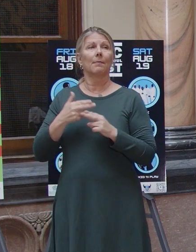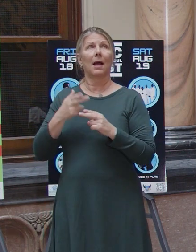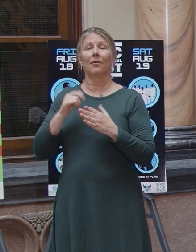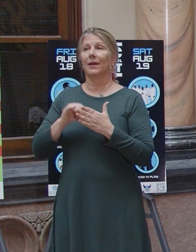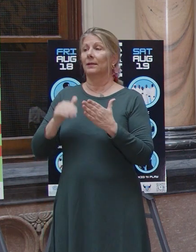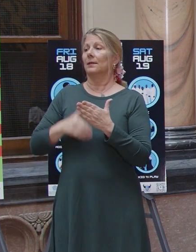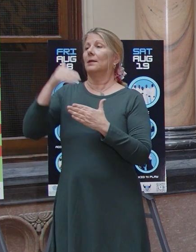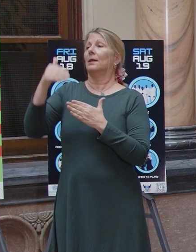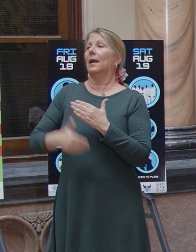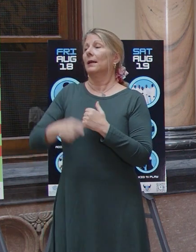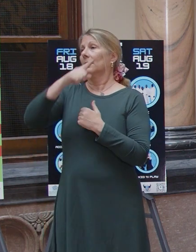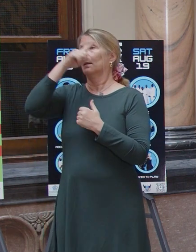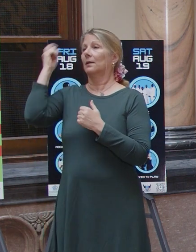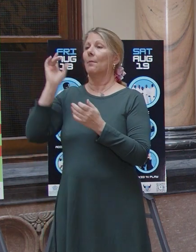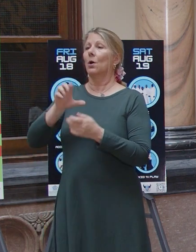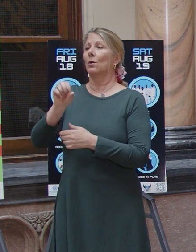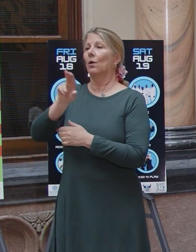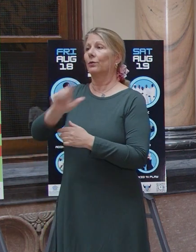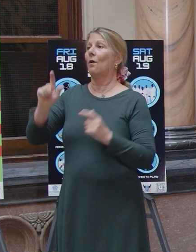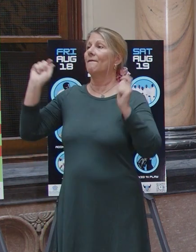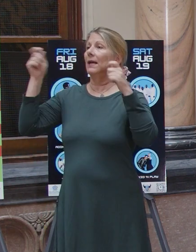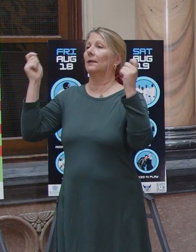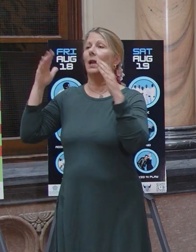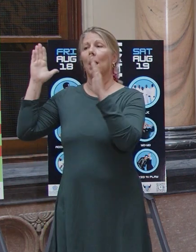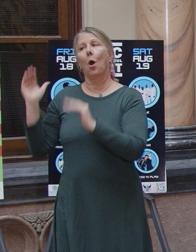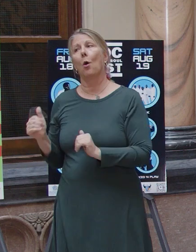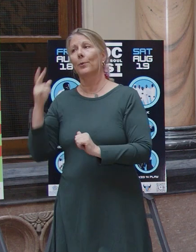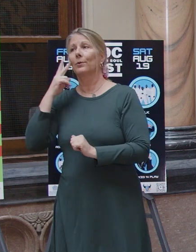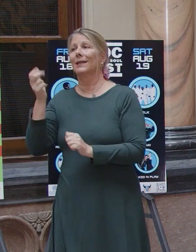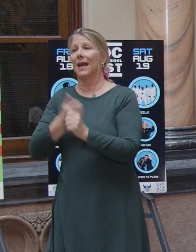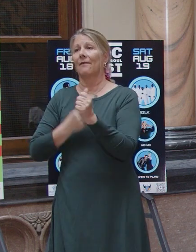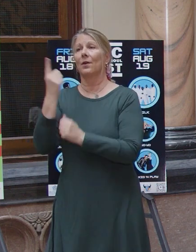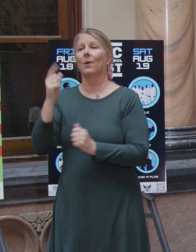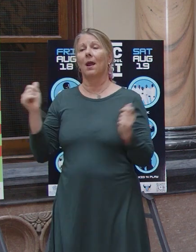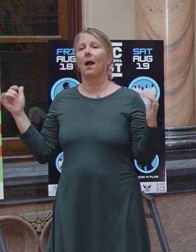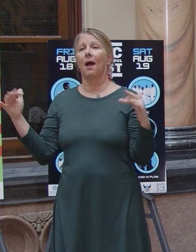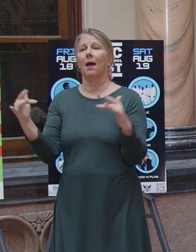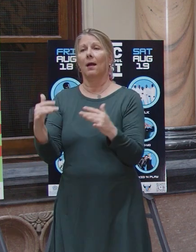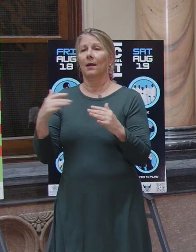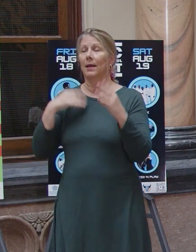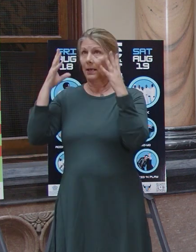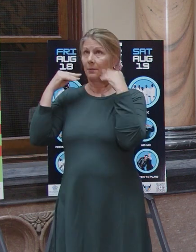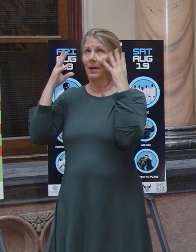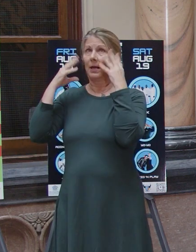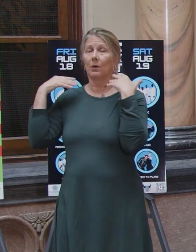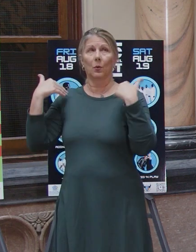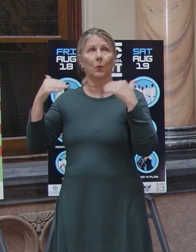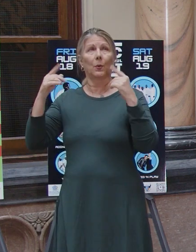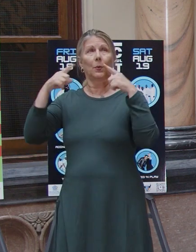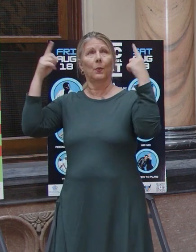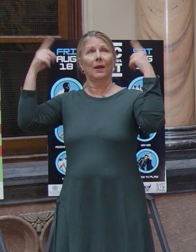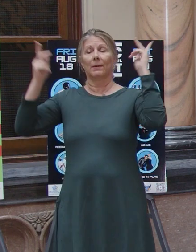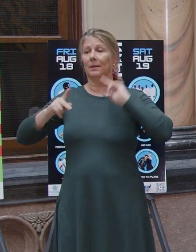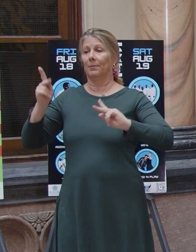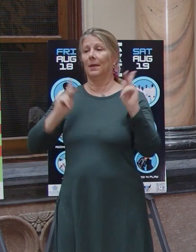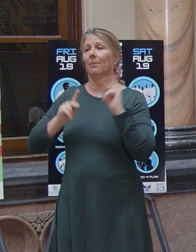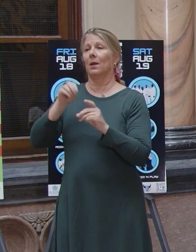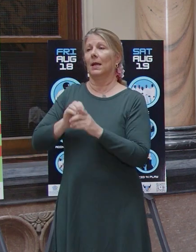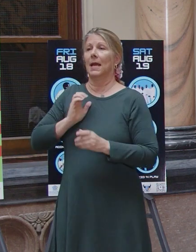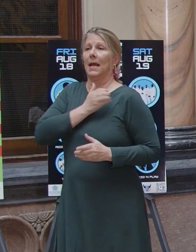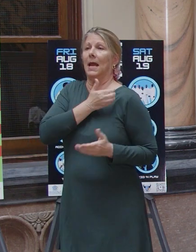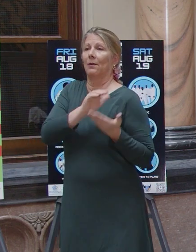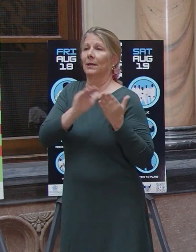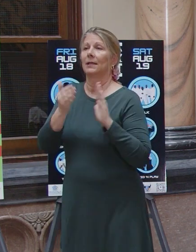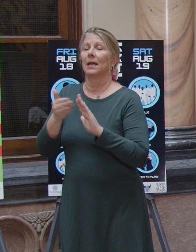upcoming Summer Soul Fest, and I hope to see everyone come out and experience these legends that will be in our city on August the 18th